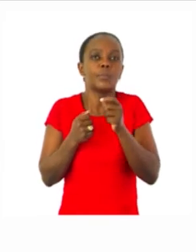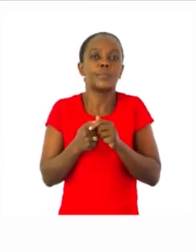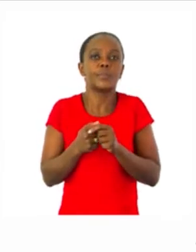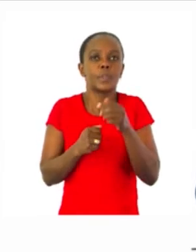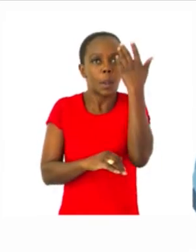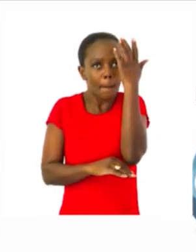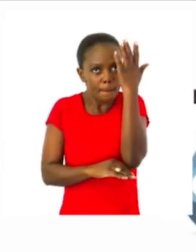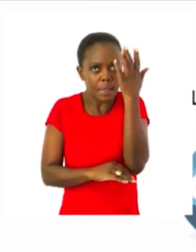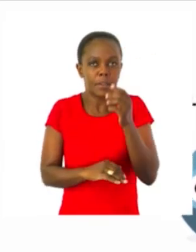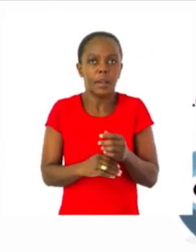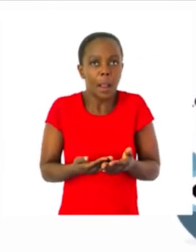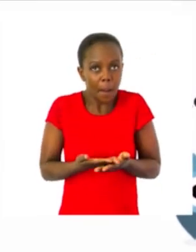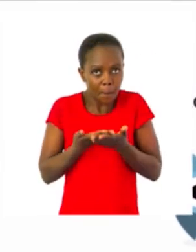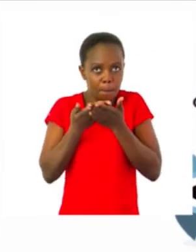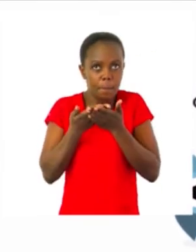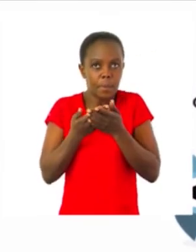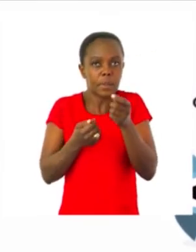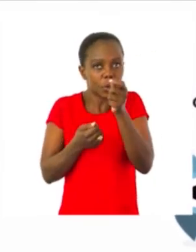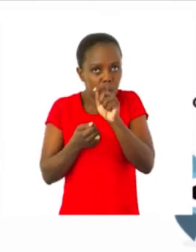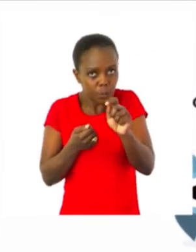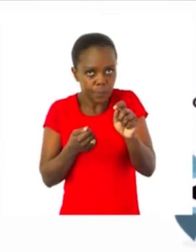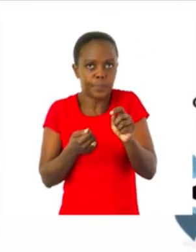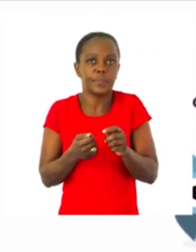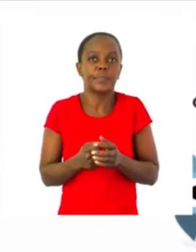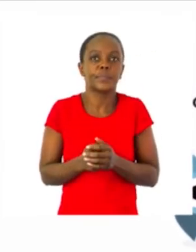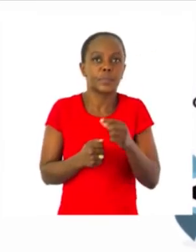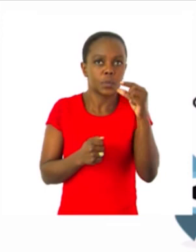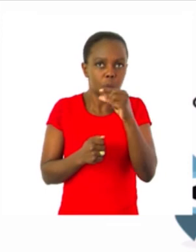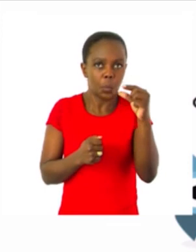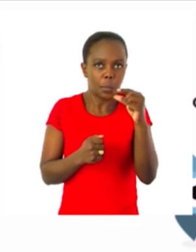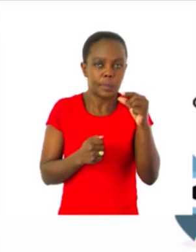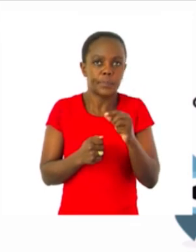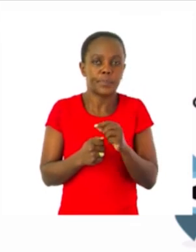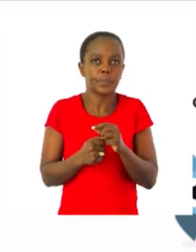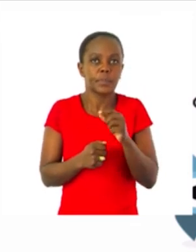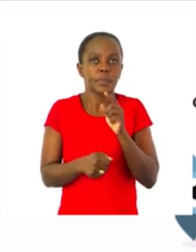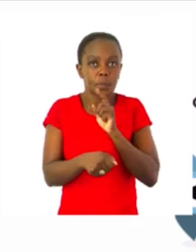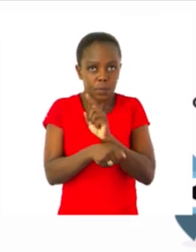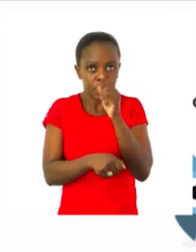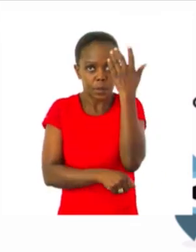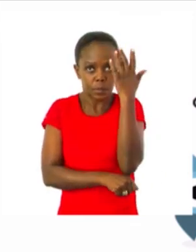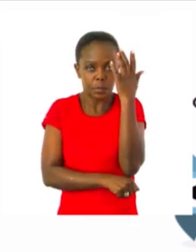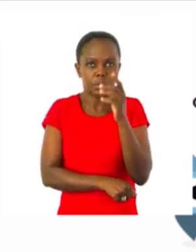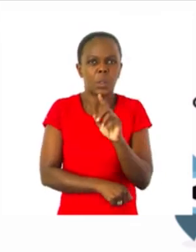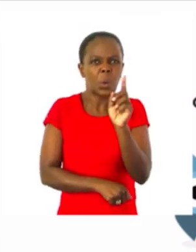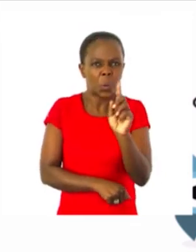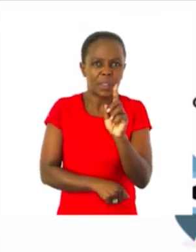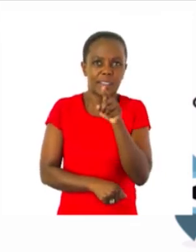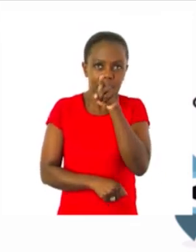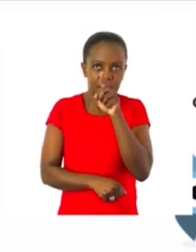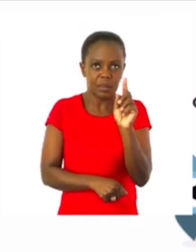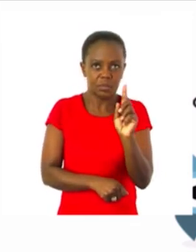us to fill in the words. Let's look at our first picture. What is the first picture?